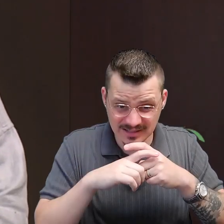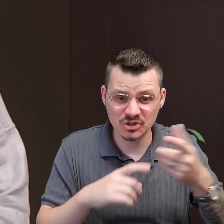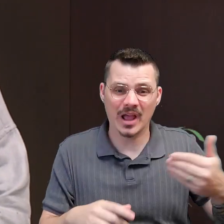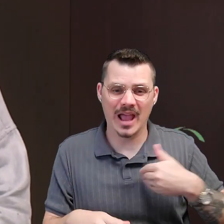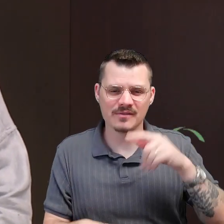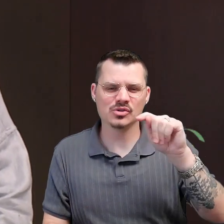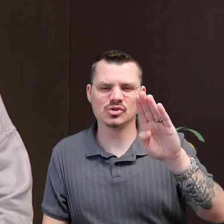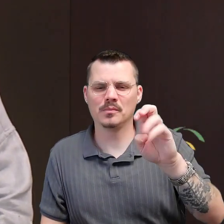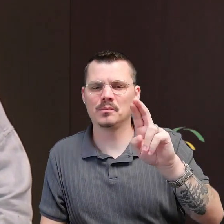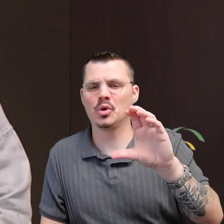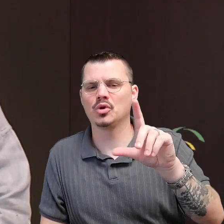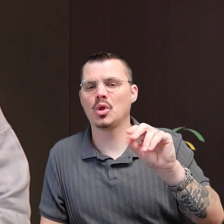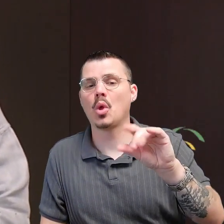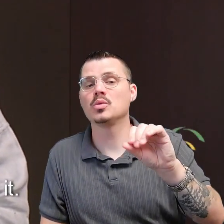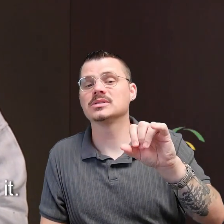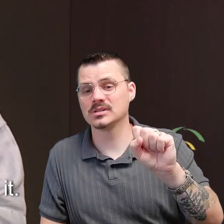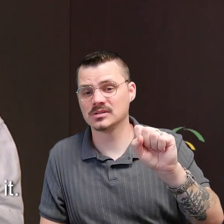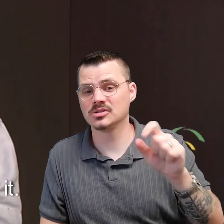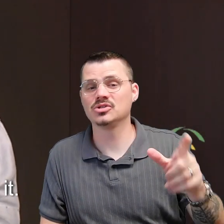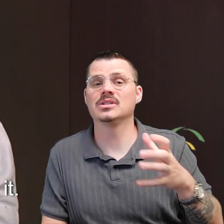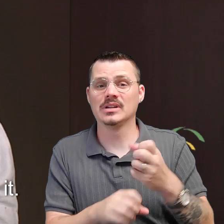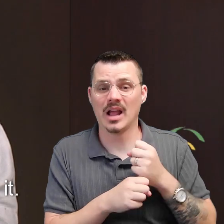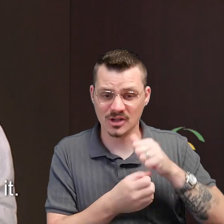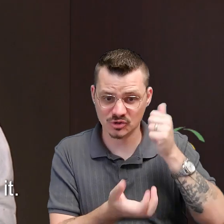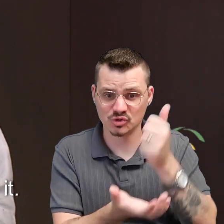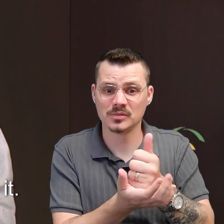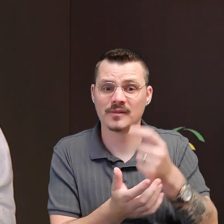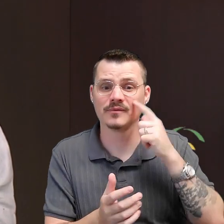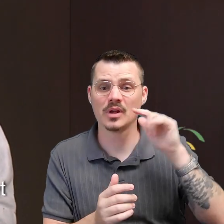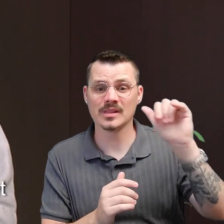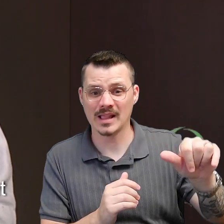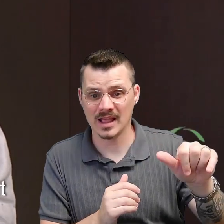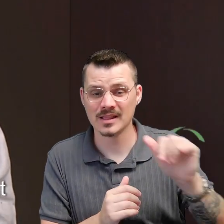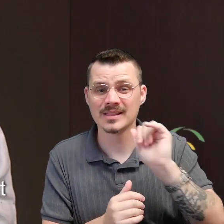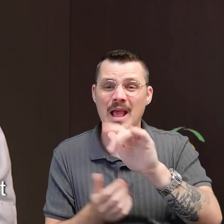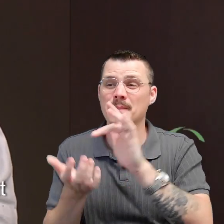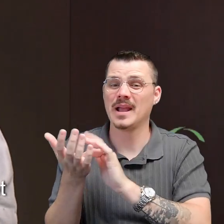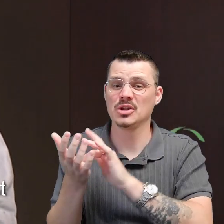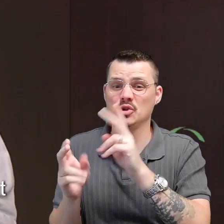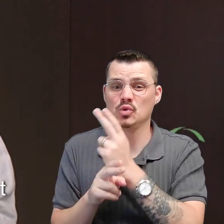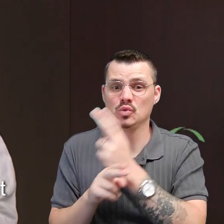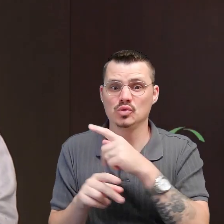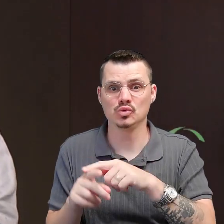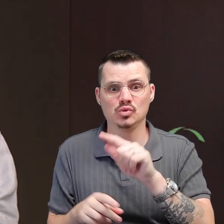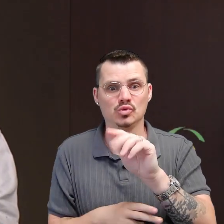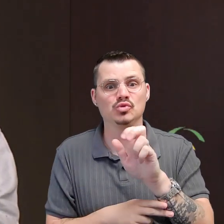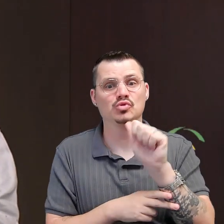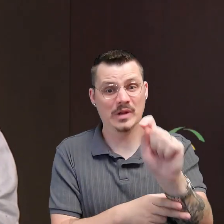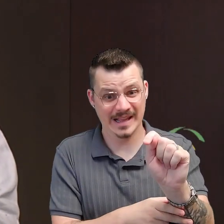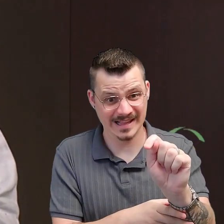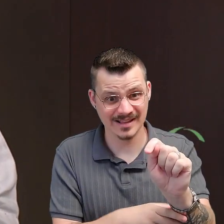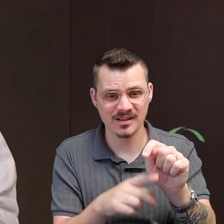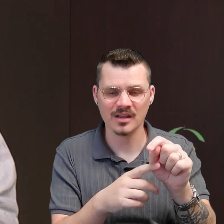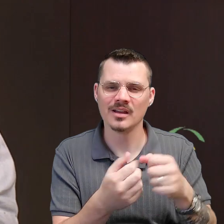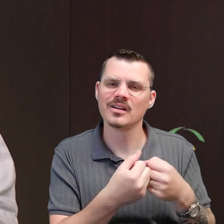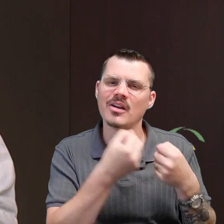she had tuberculosis, and when she finally got treated for it, one of the medicines used to treat